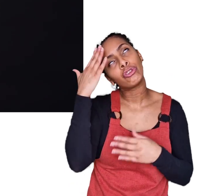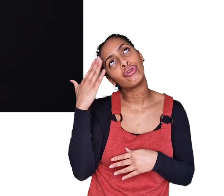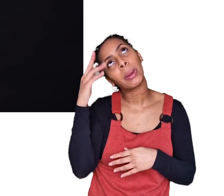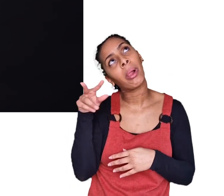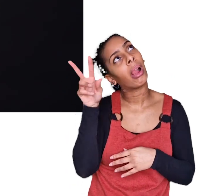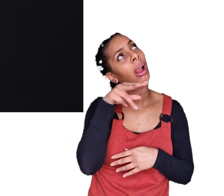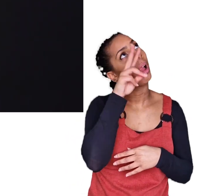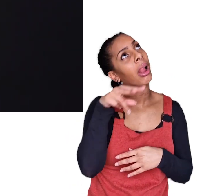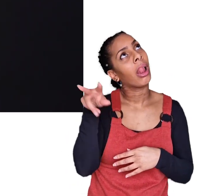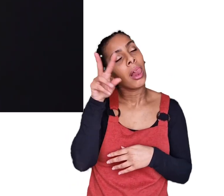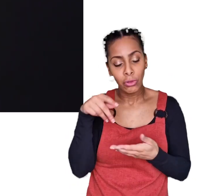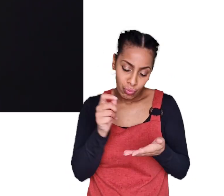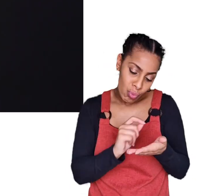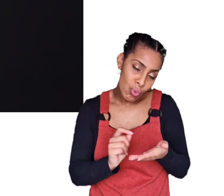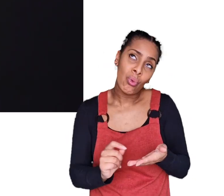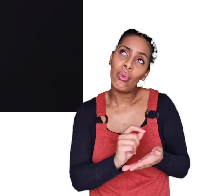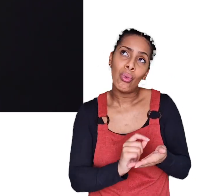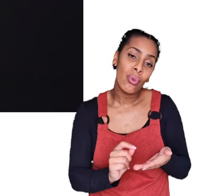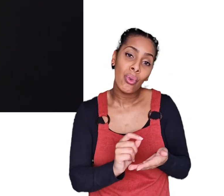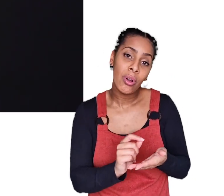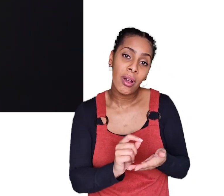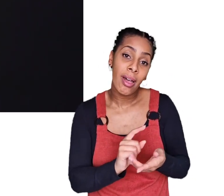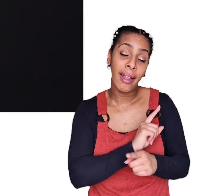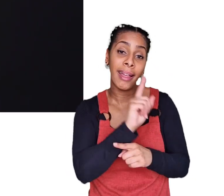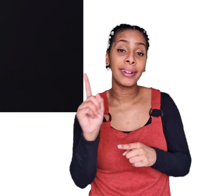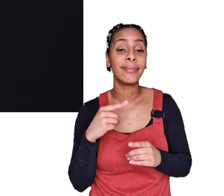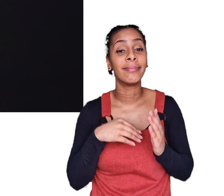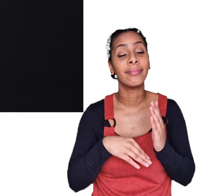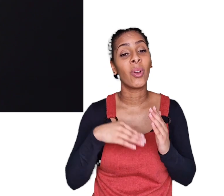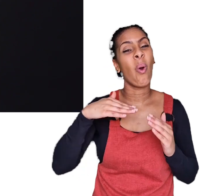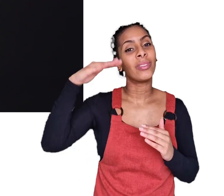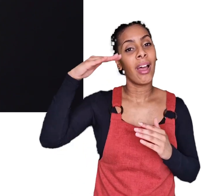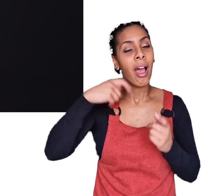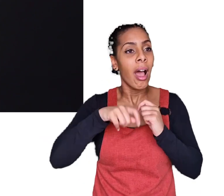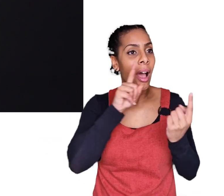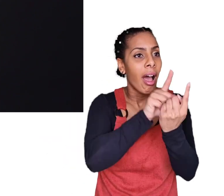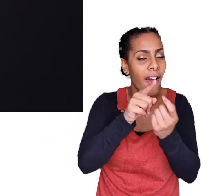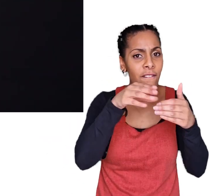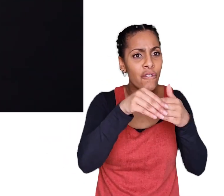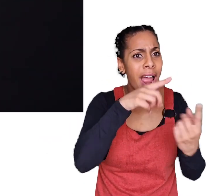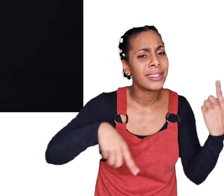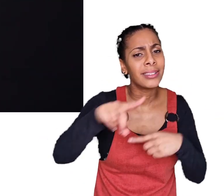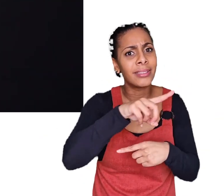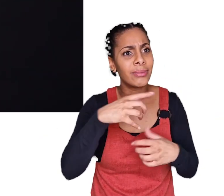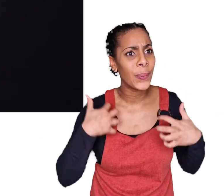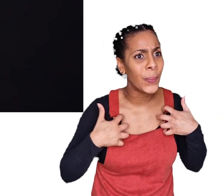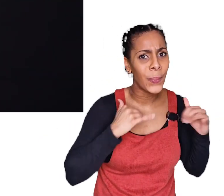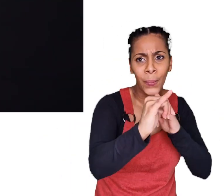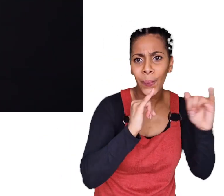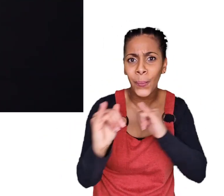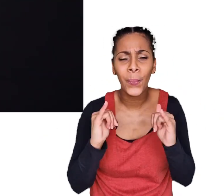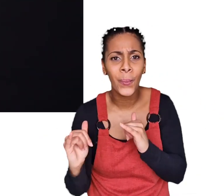lot. And when I was in high school, I found a group of friends with a very similar interest into animation